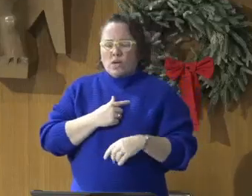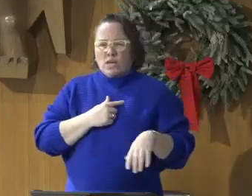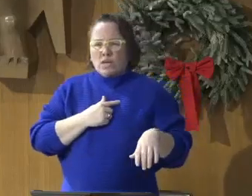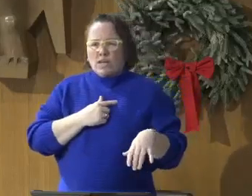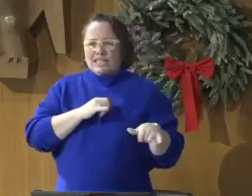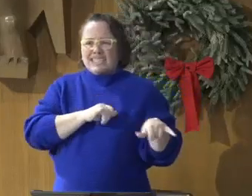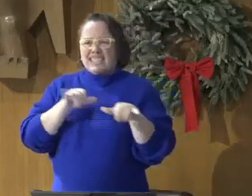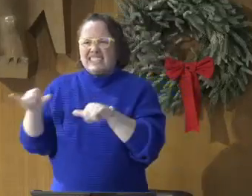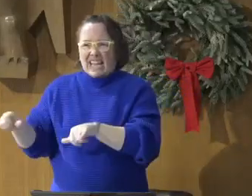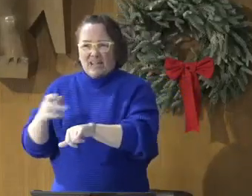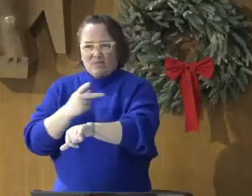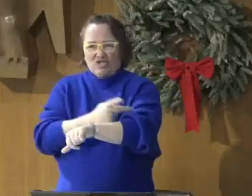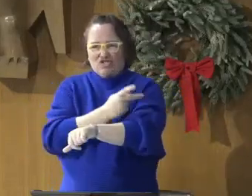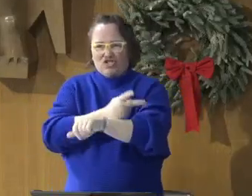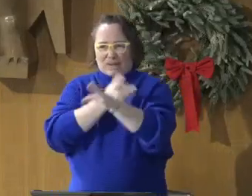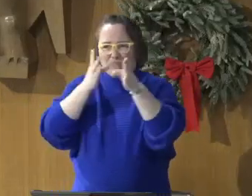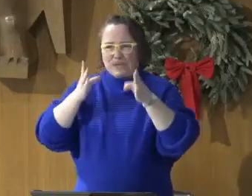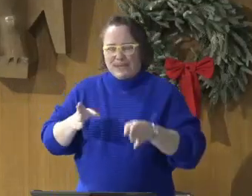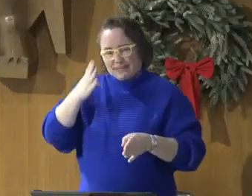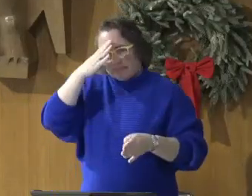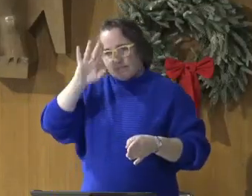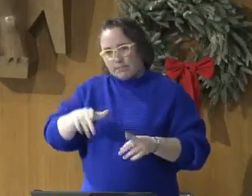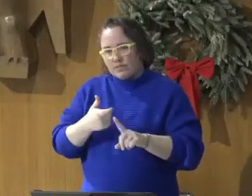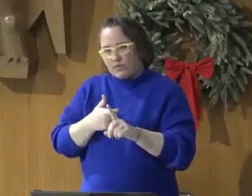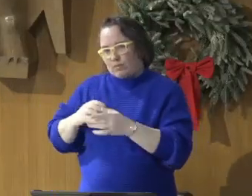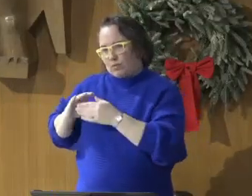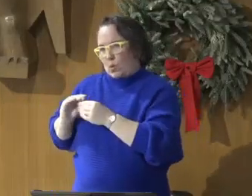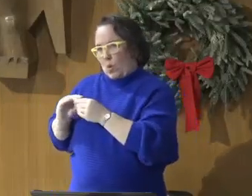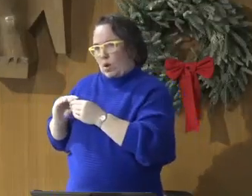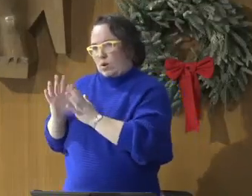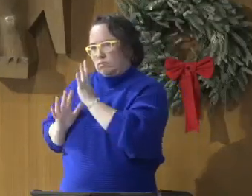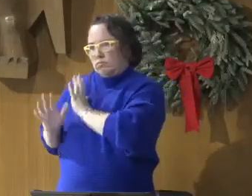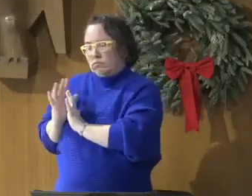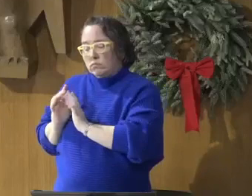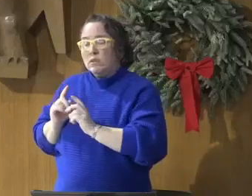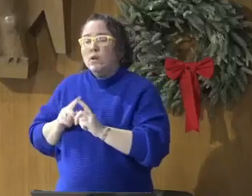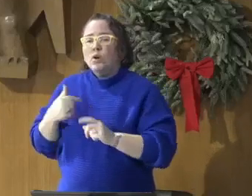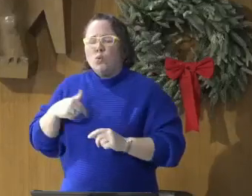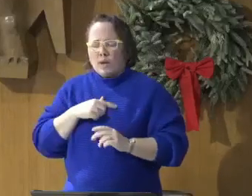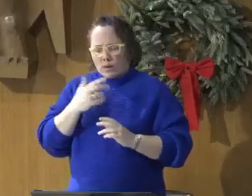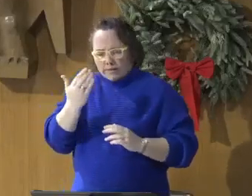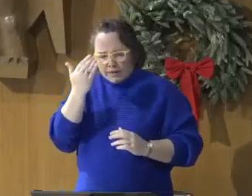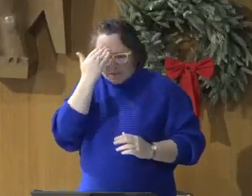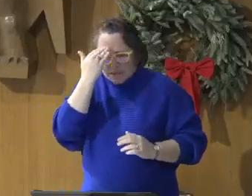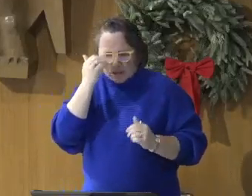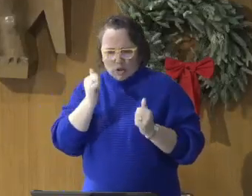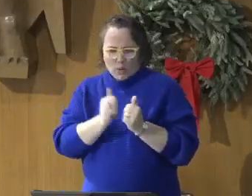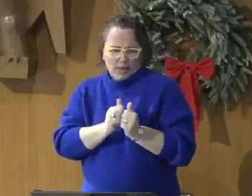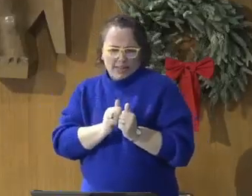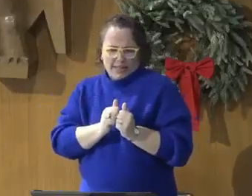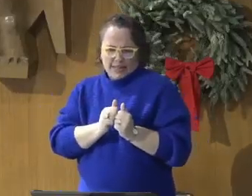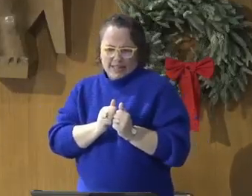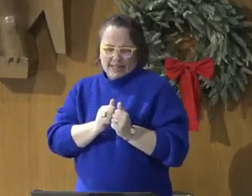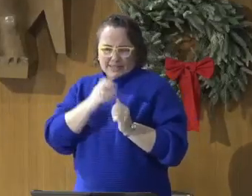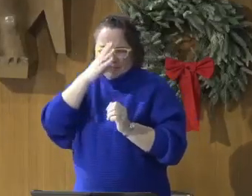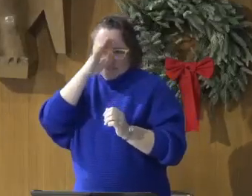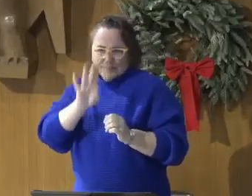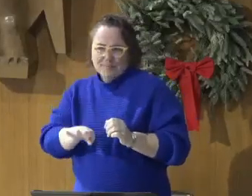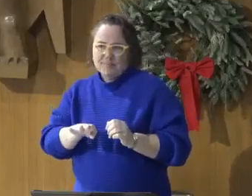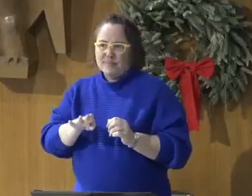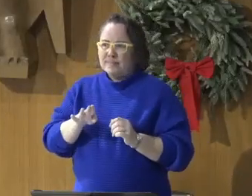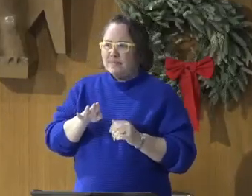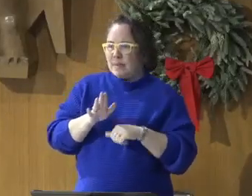the shepherds in a way. You know, we were familiar with the small, fluffy, four-legged babies, babies,